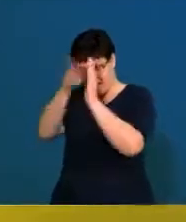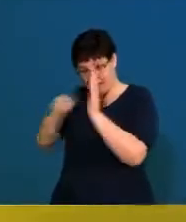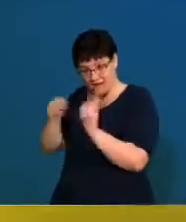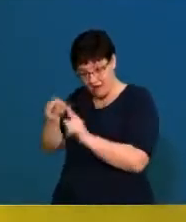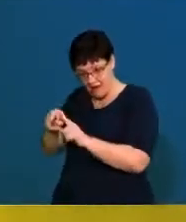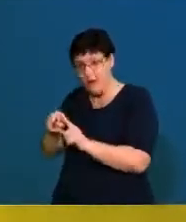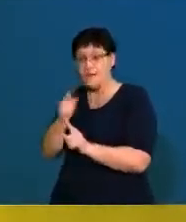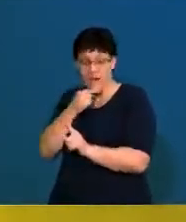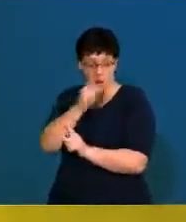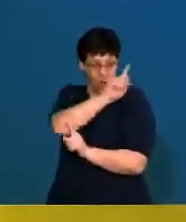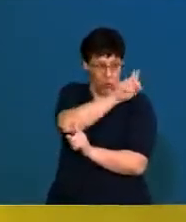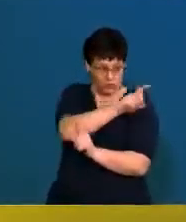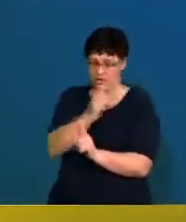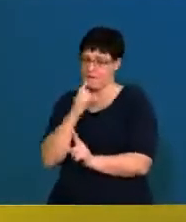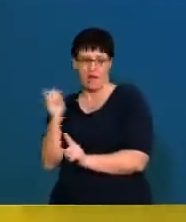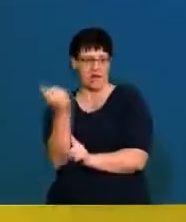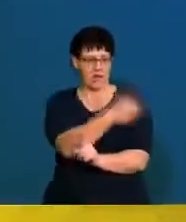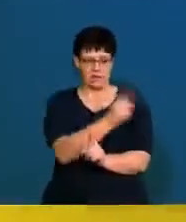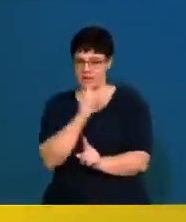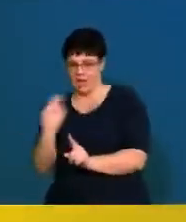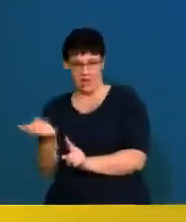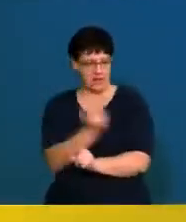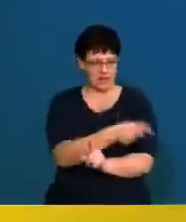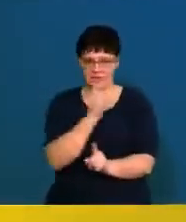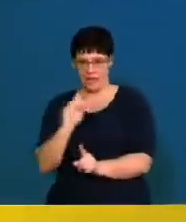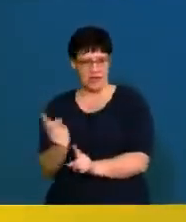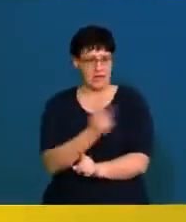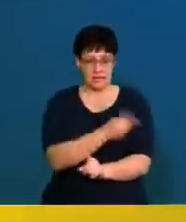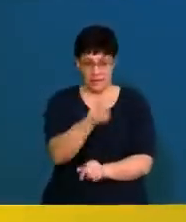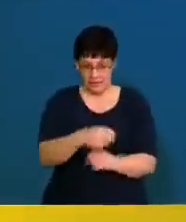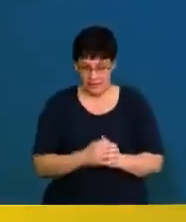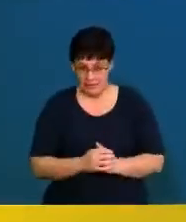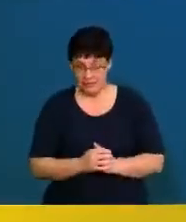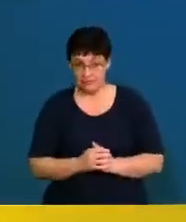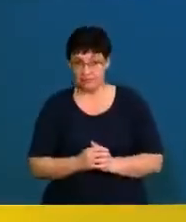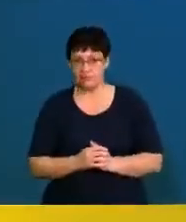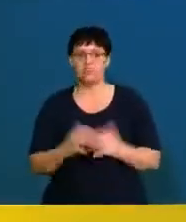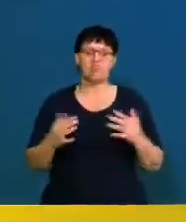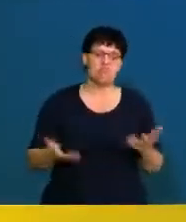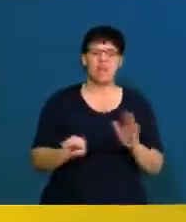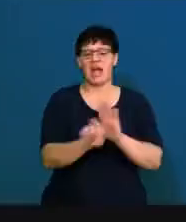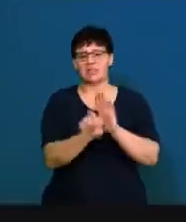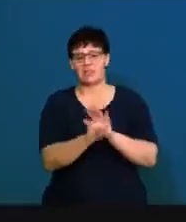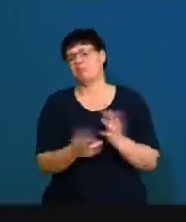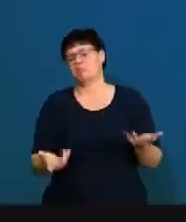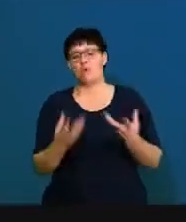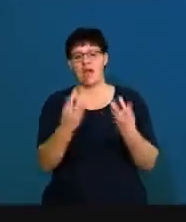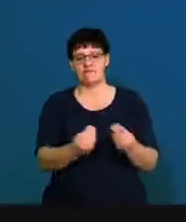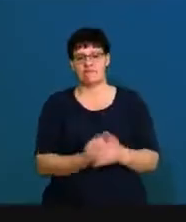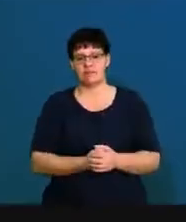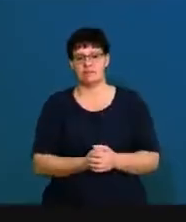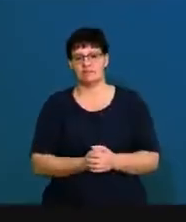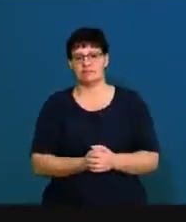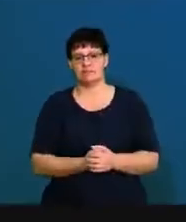extract it from the graph itself. Okay? Right. Okay? Say for argument's sake, you've got, let's